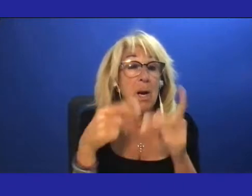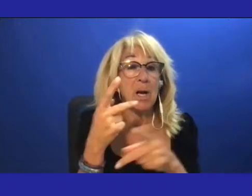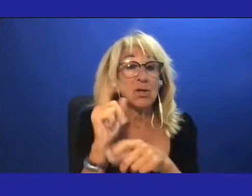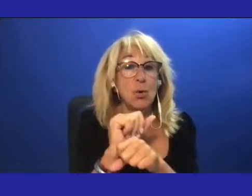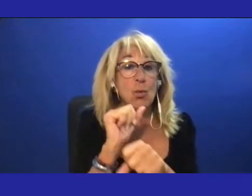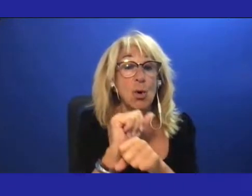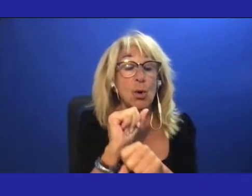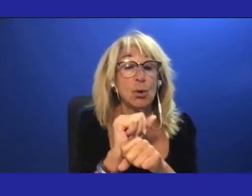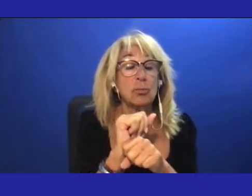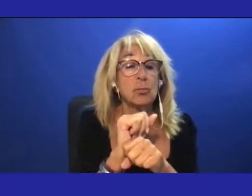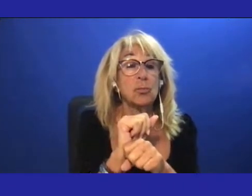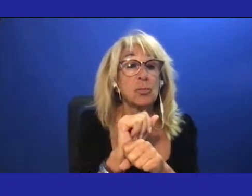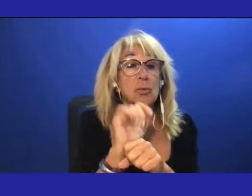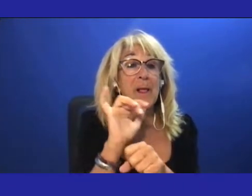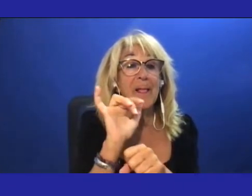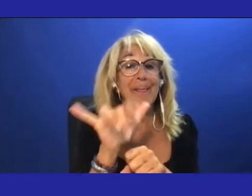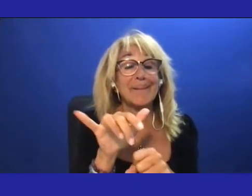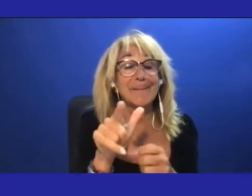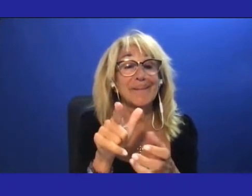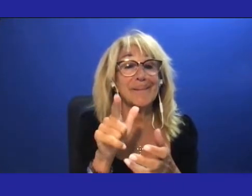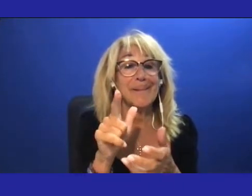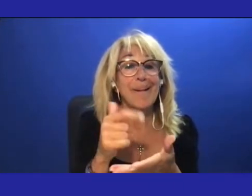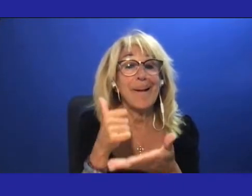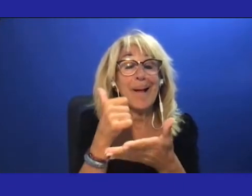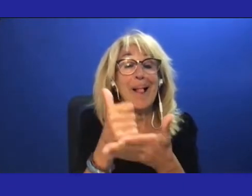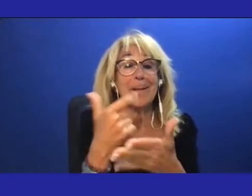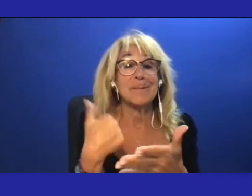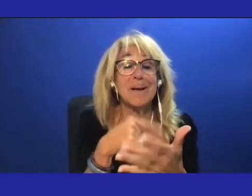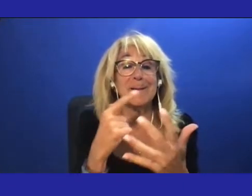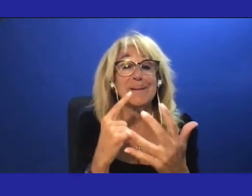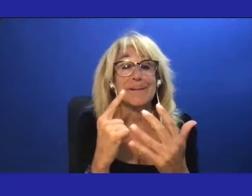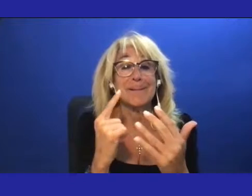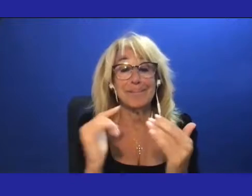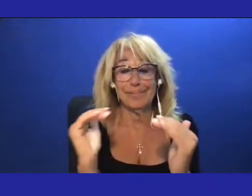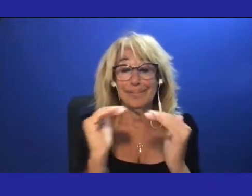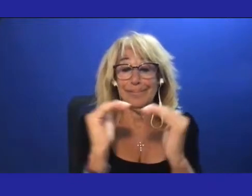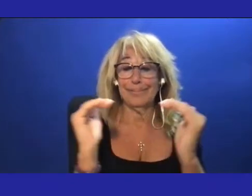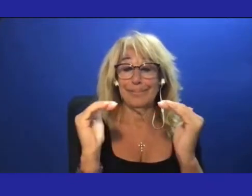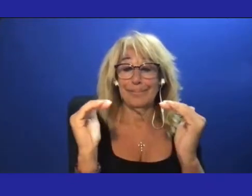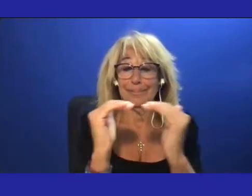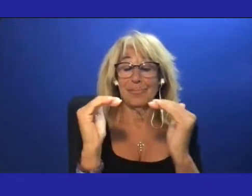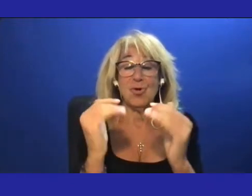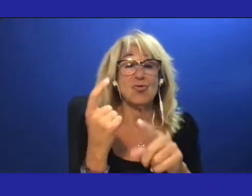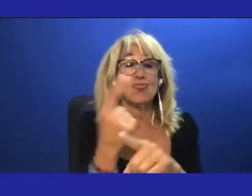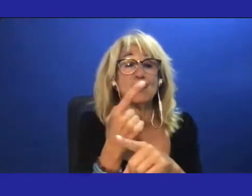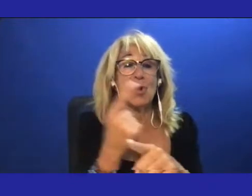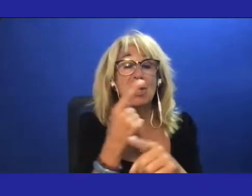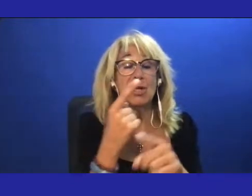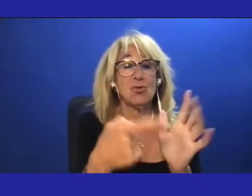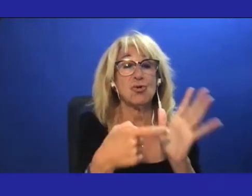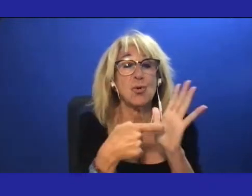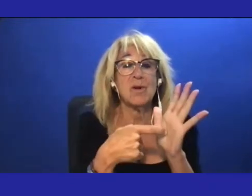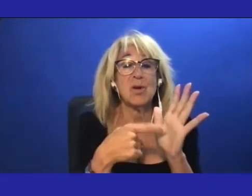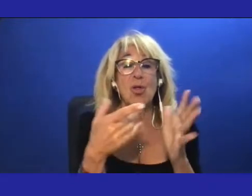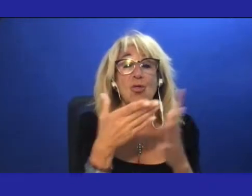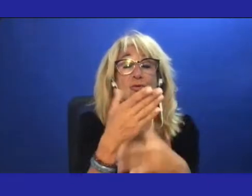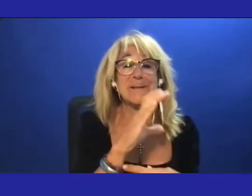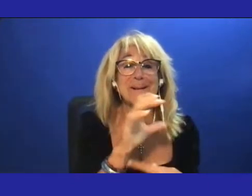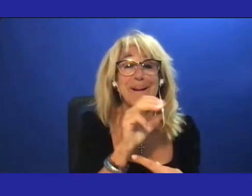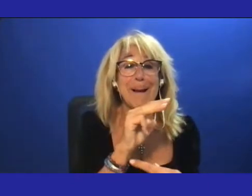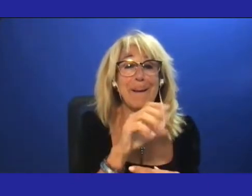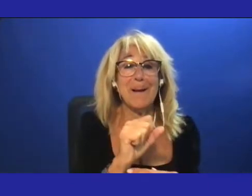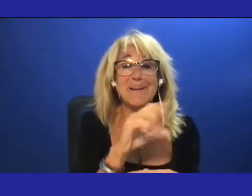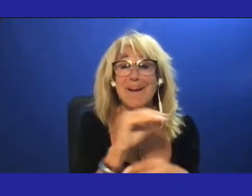contributors to us meeting regulatory requirements through CMS, but also public reporting requirements through